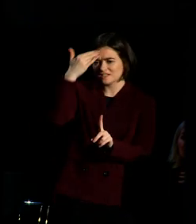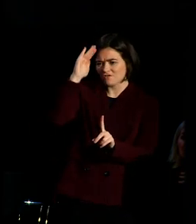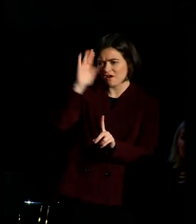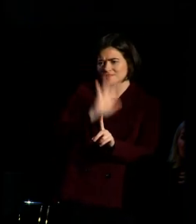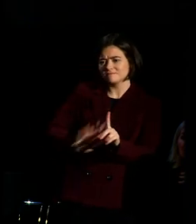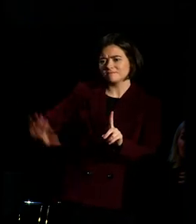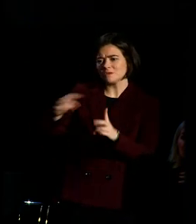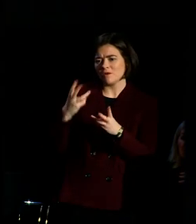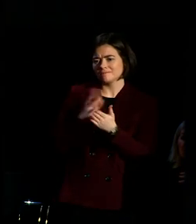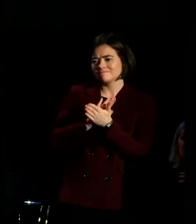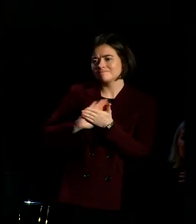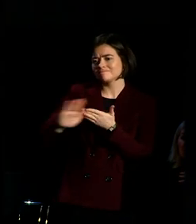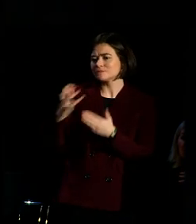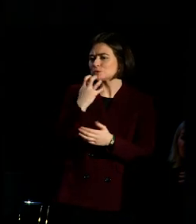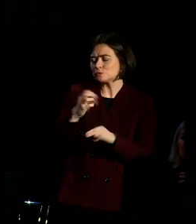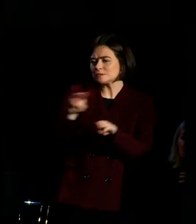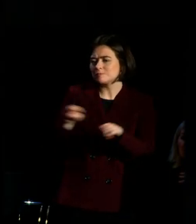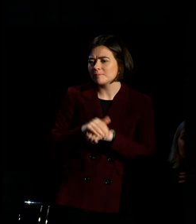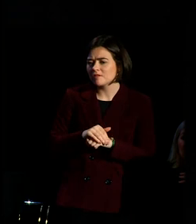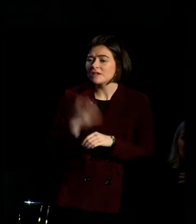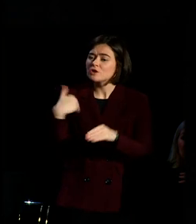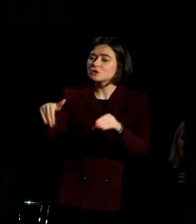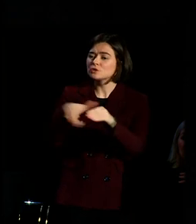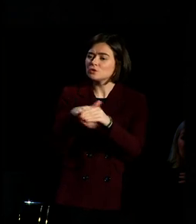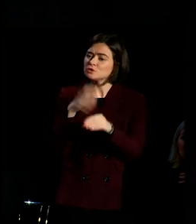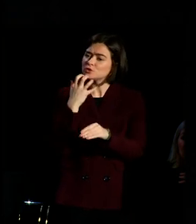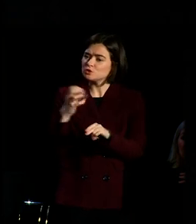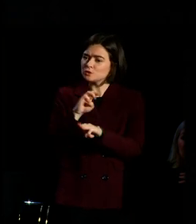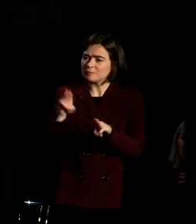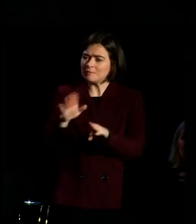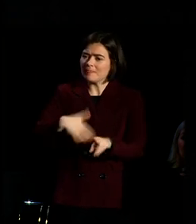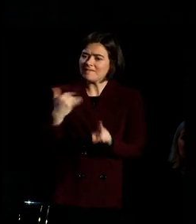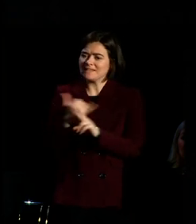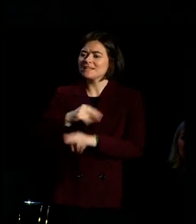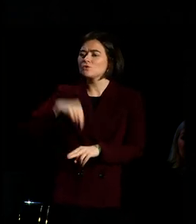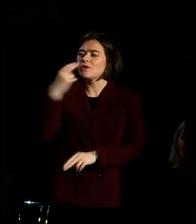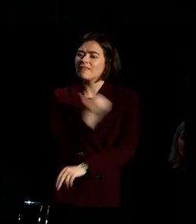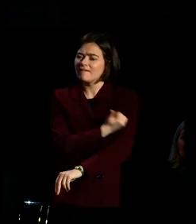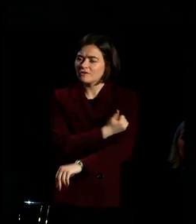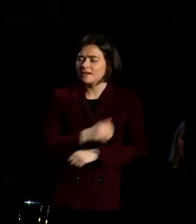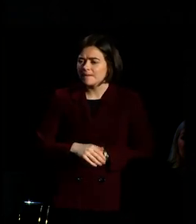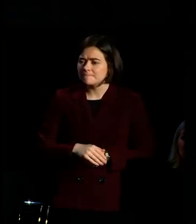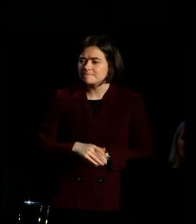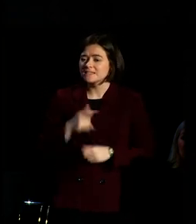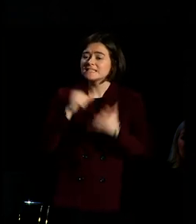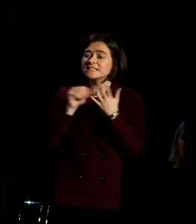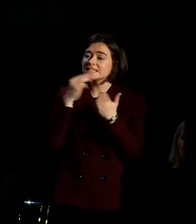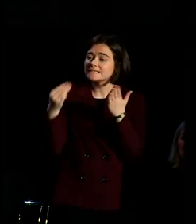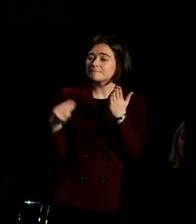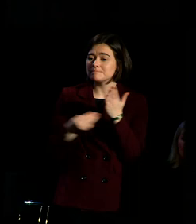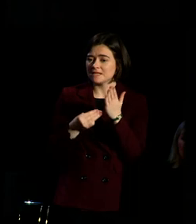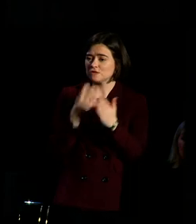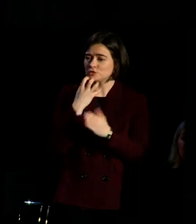as Ireland. They also included those Jews living in the countries of North Africa. 6 million Jews perished